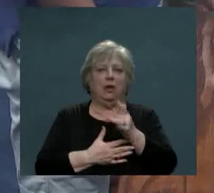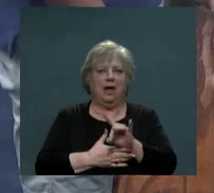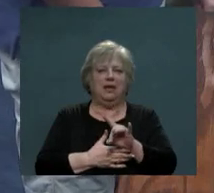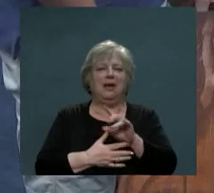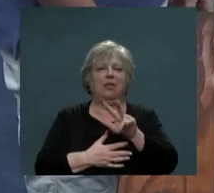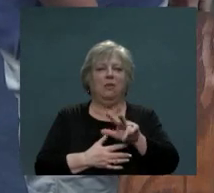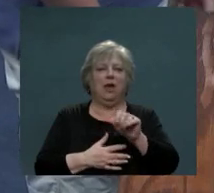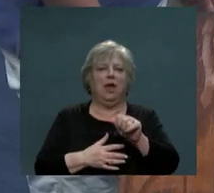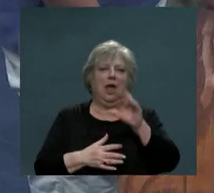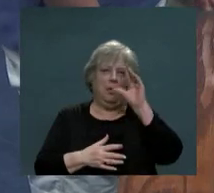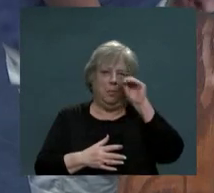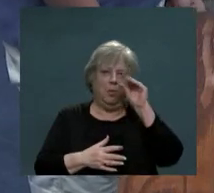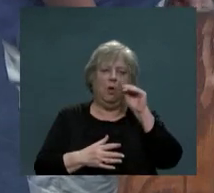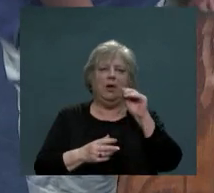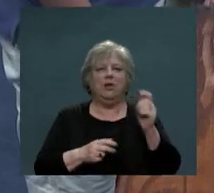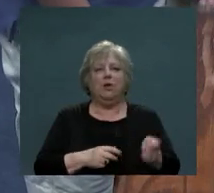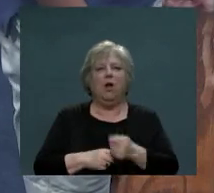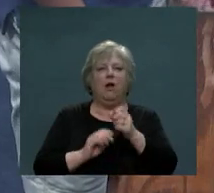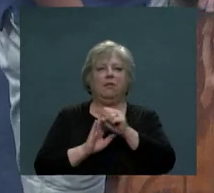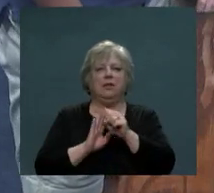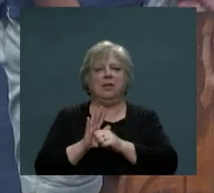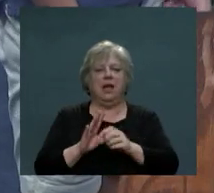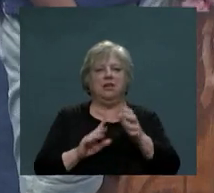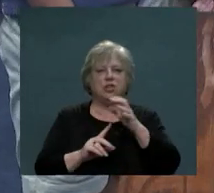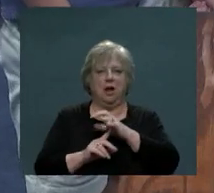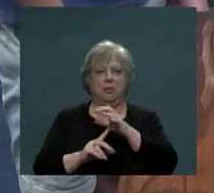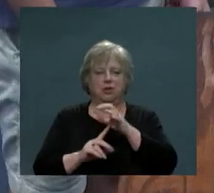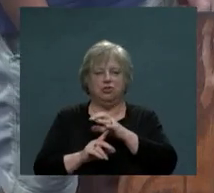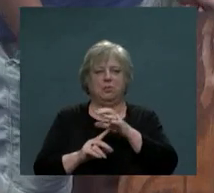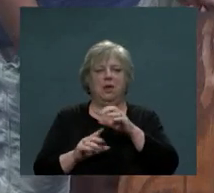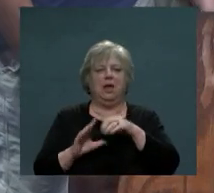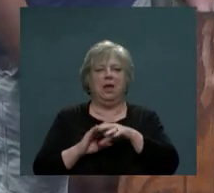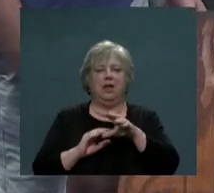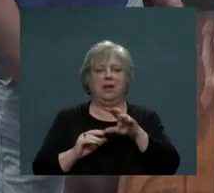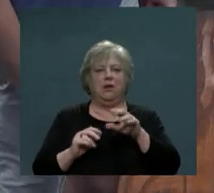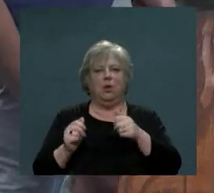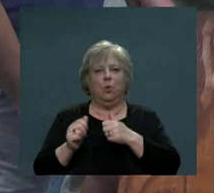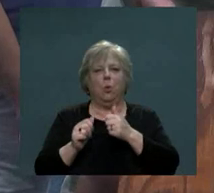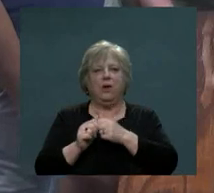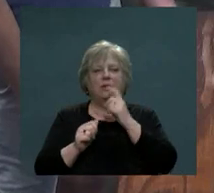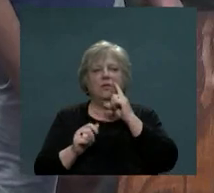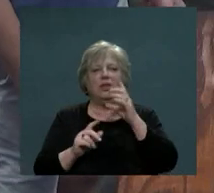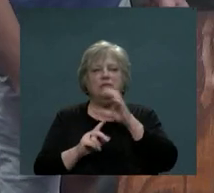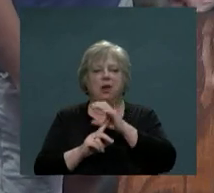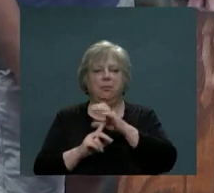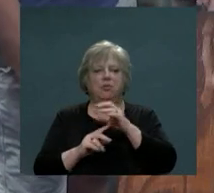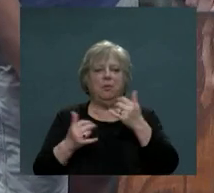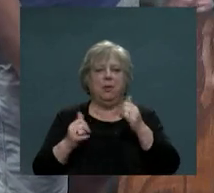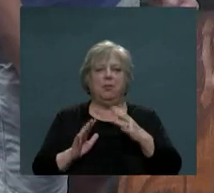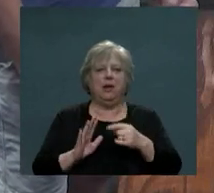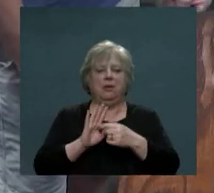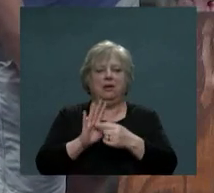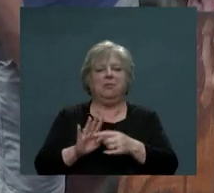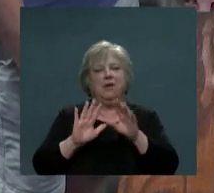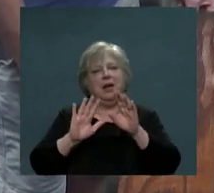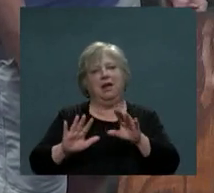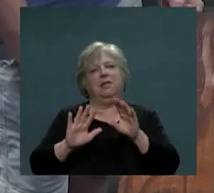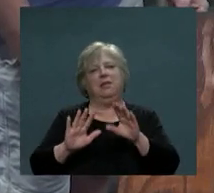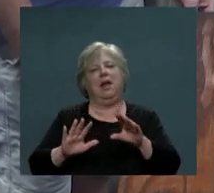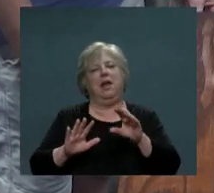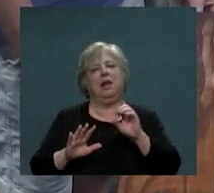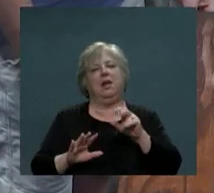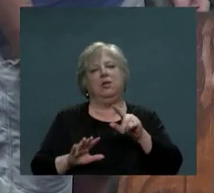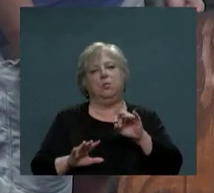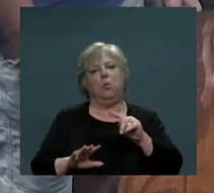2018 3A Boys Golf State Championship. In the quest for the championship, the players and coaches exemplified outstanding